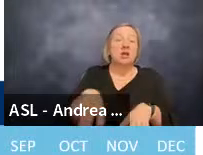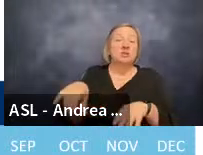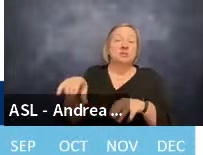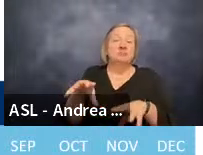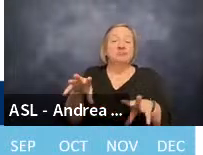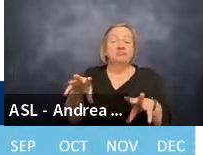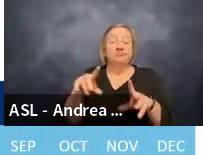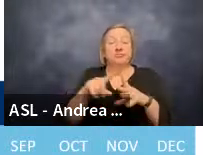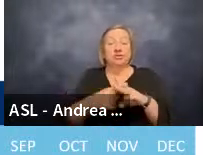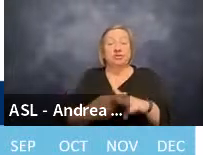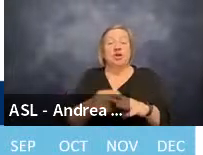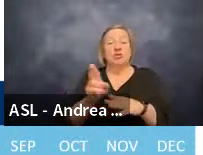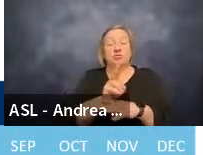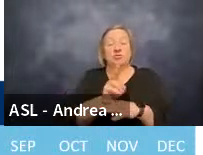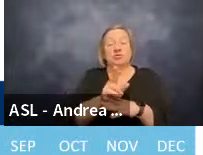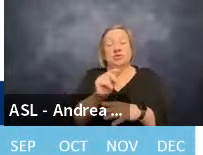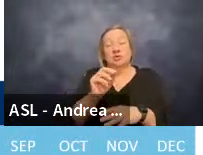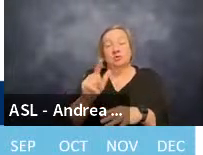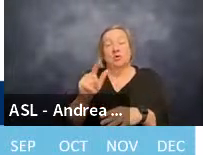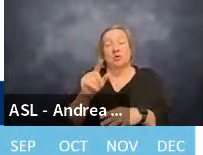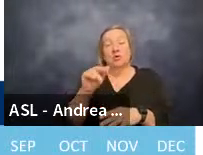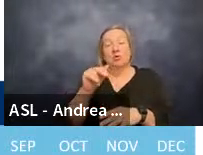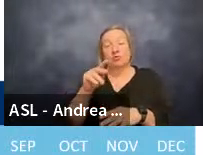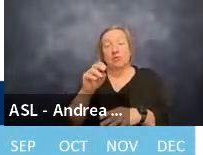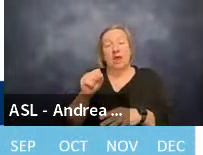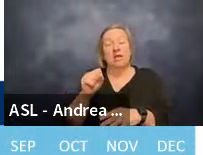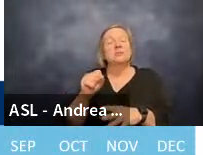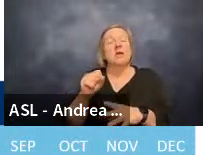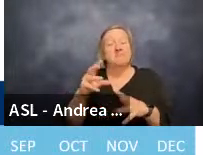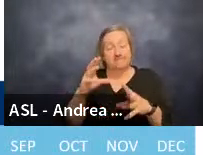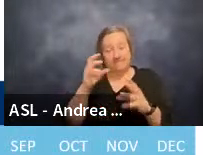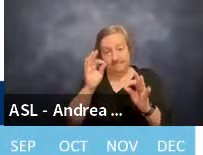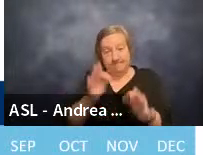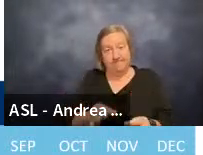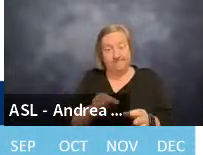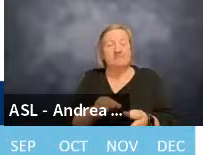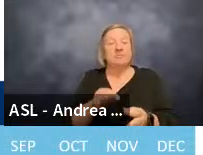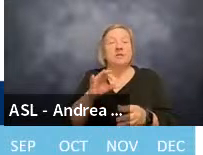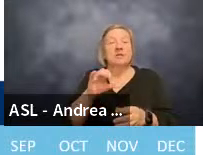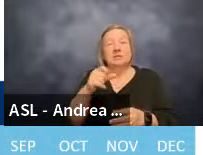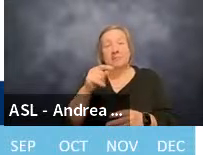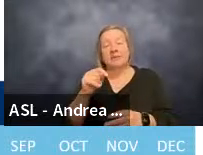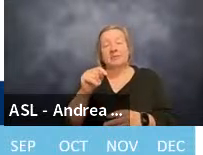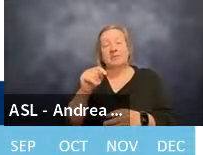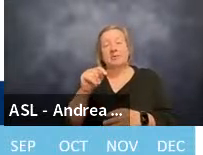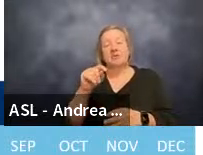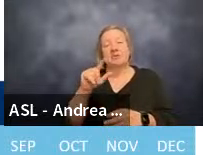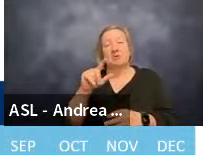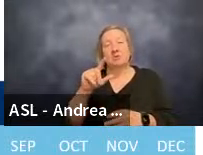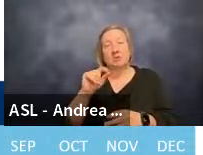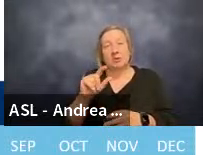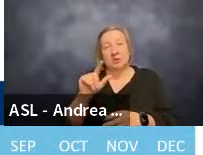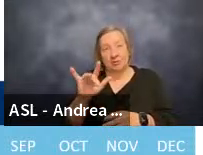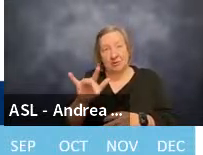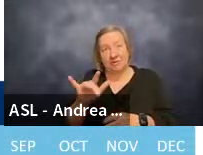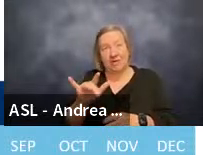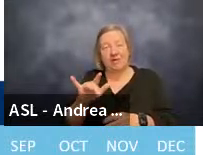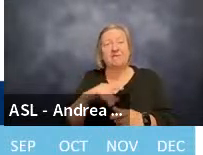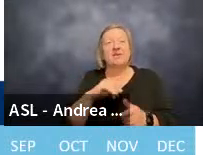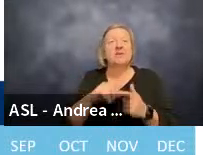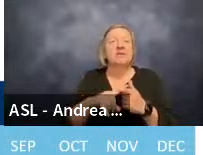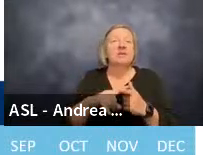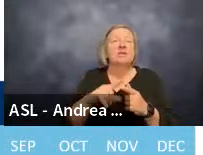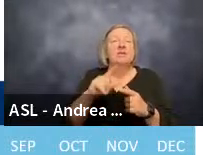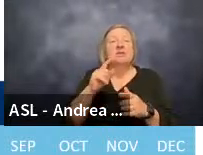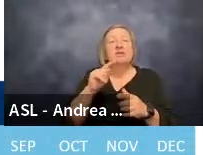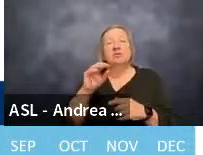should be complete during the summer of 2025 by probably next September or thereabouts. And then as noted earlier, tolls will